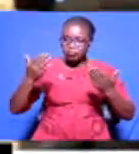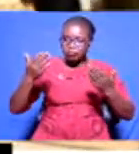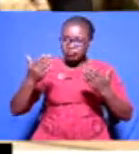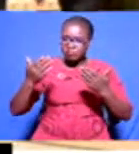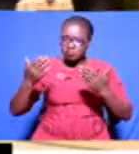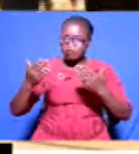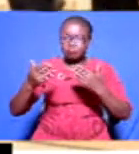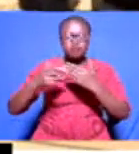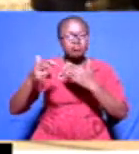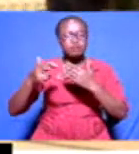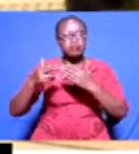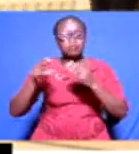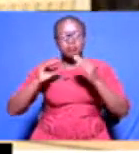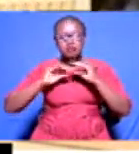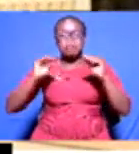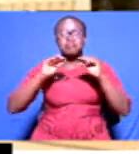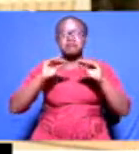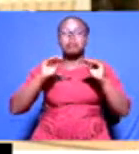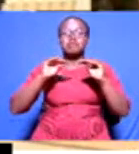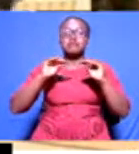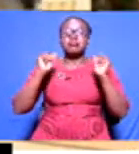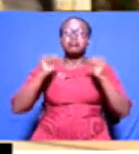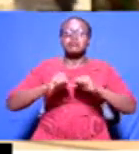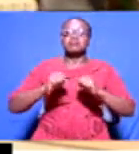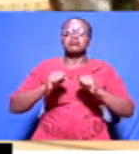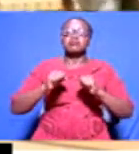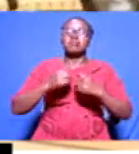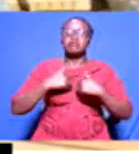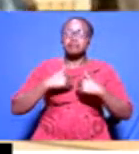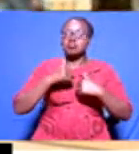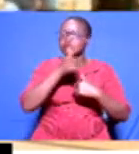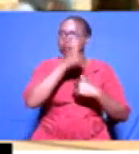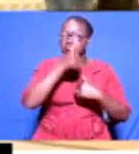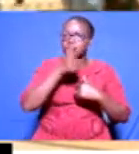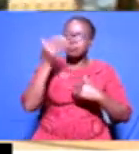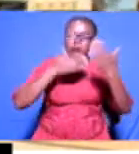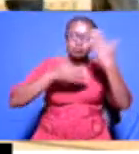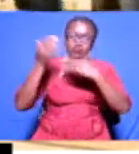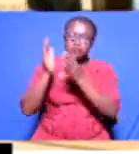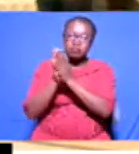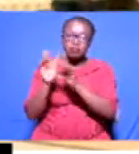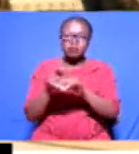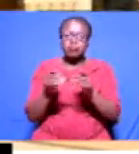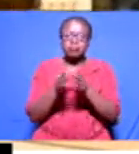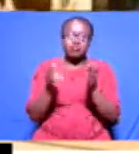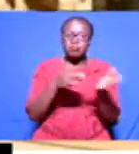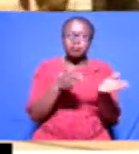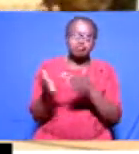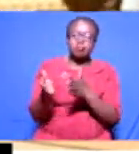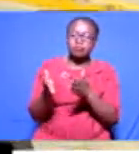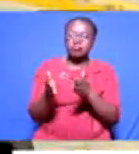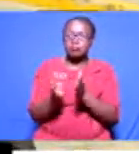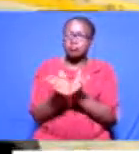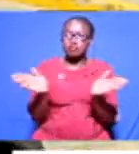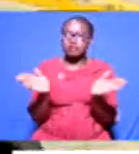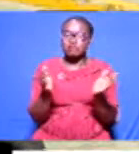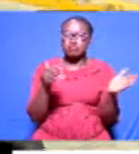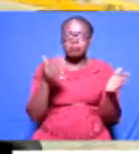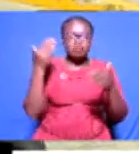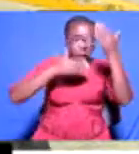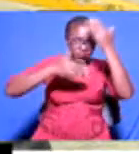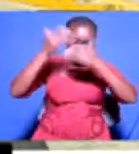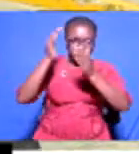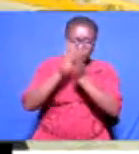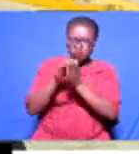by making it possible to have private universities, and even opened up opportunities in our public universities. Yeye